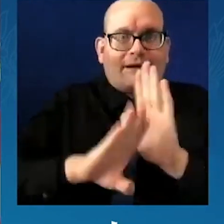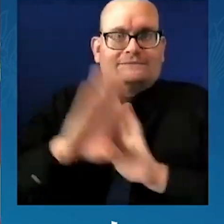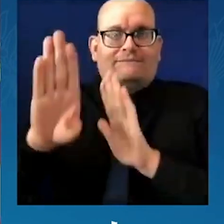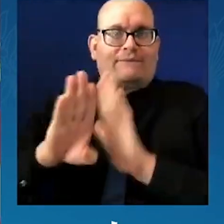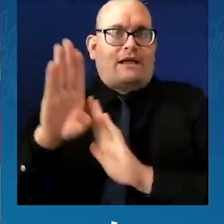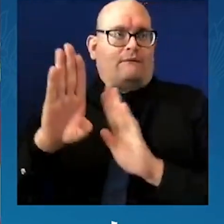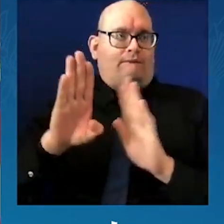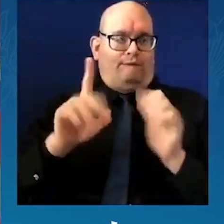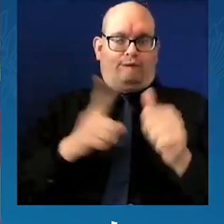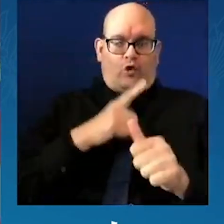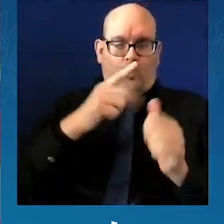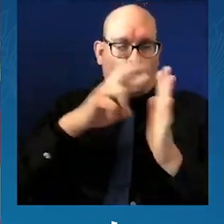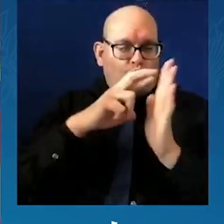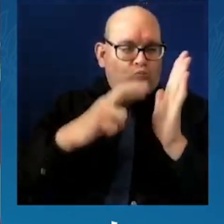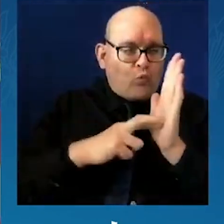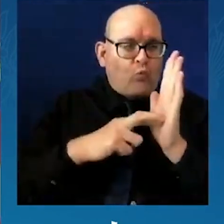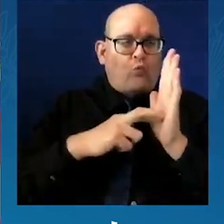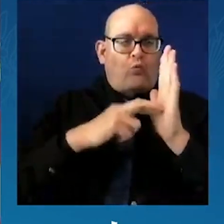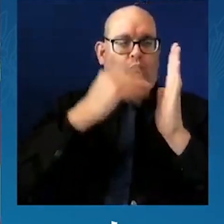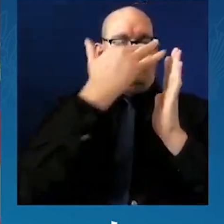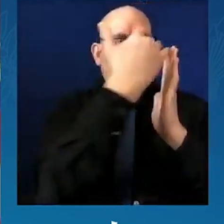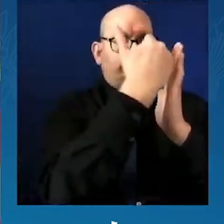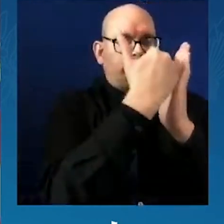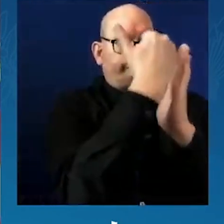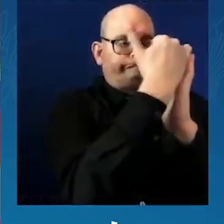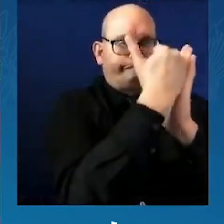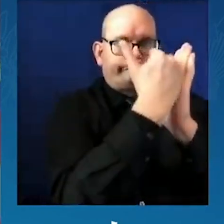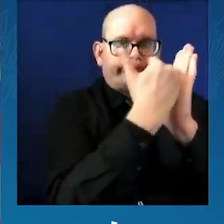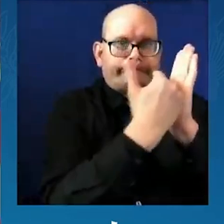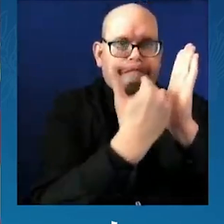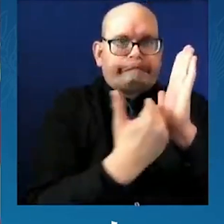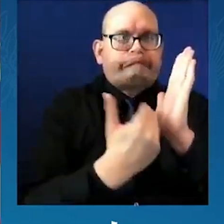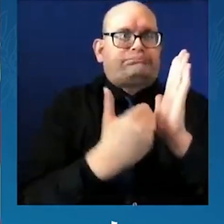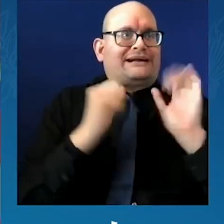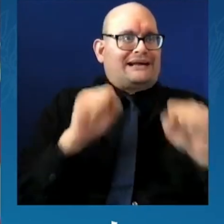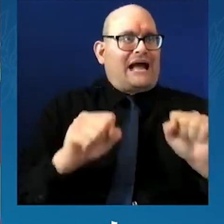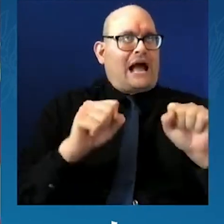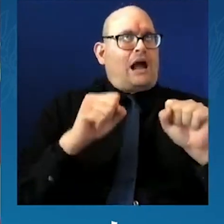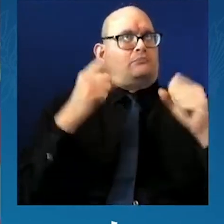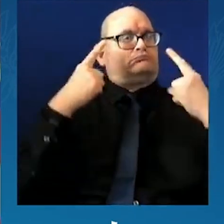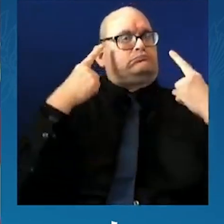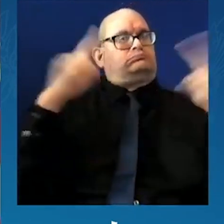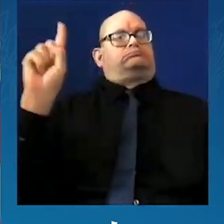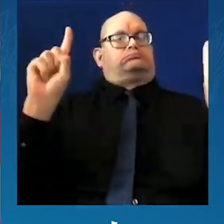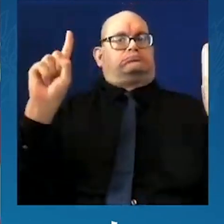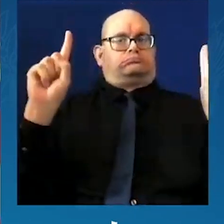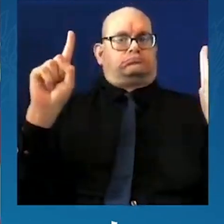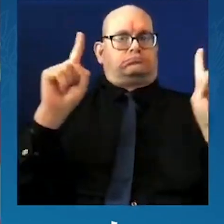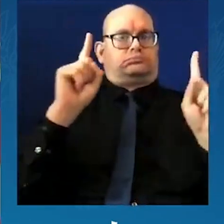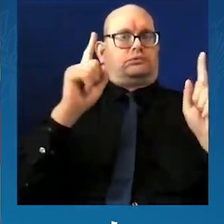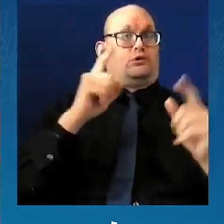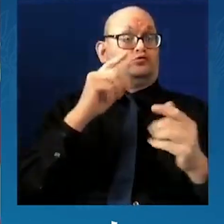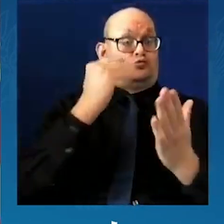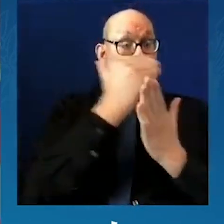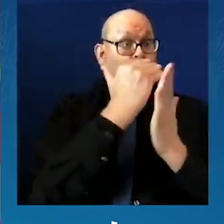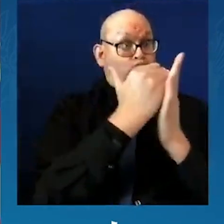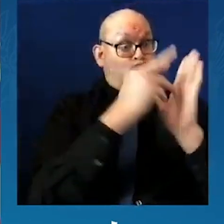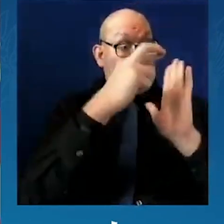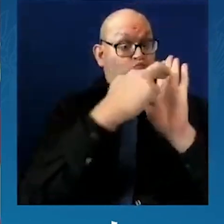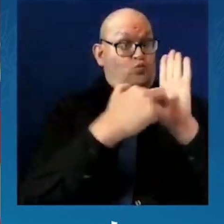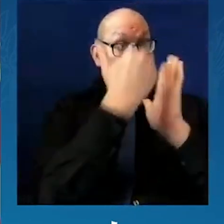space activities. These rules will promote innovation and